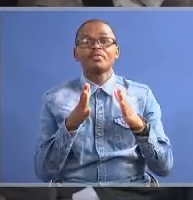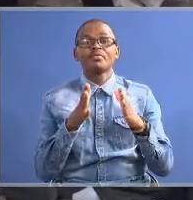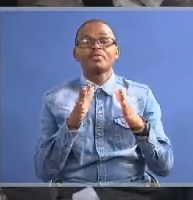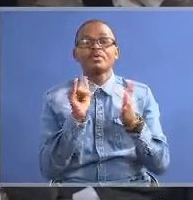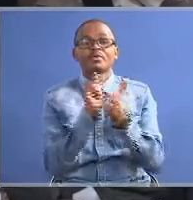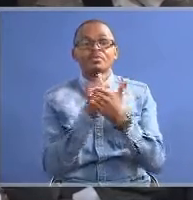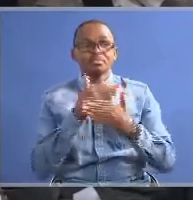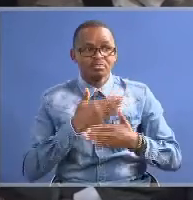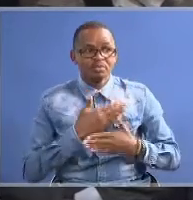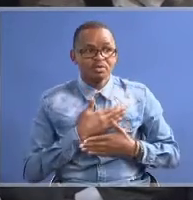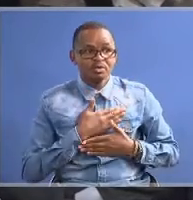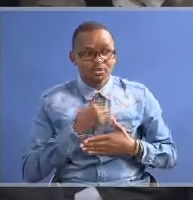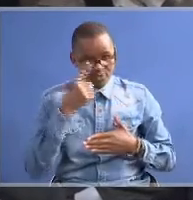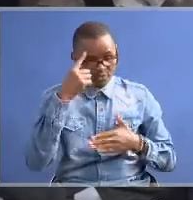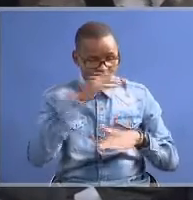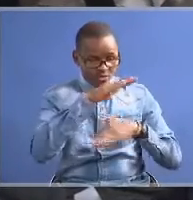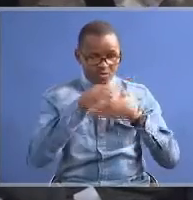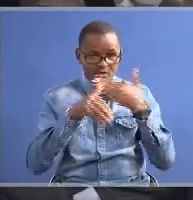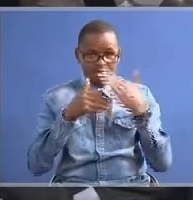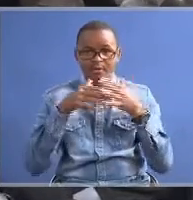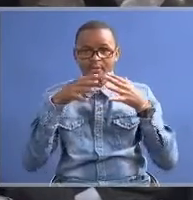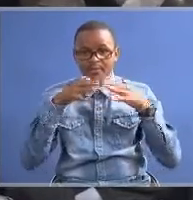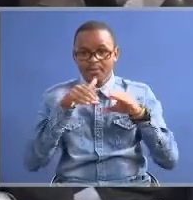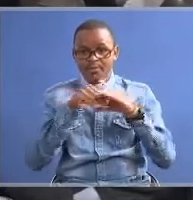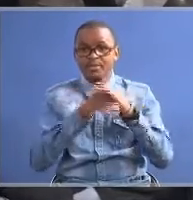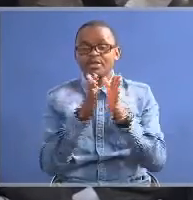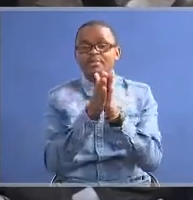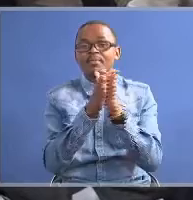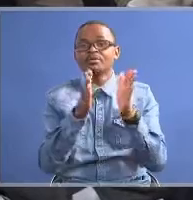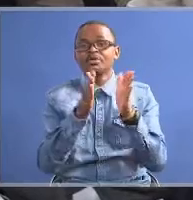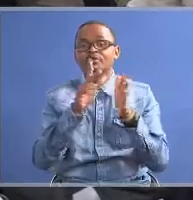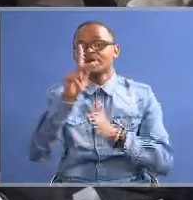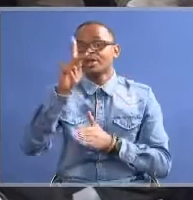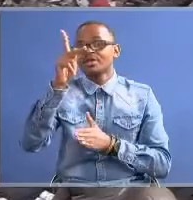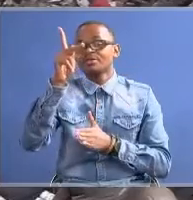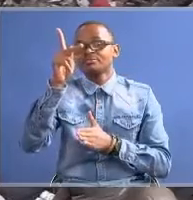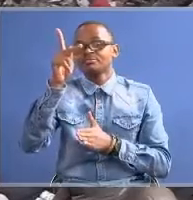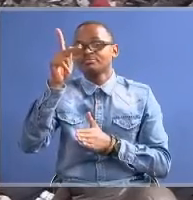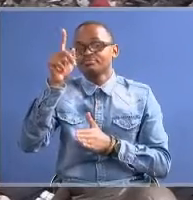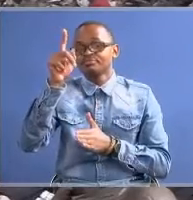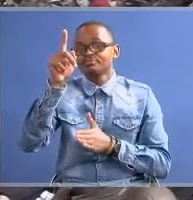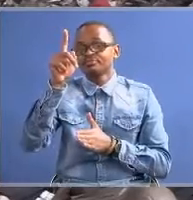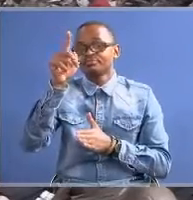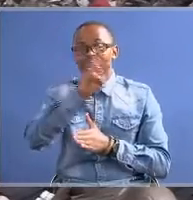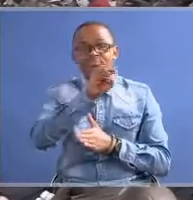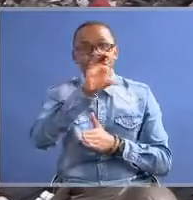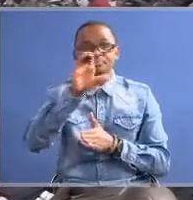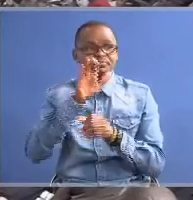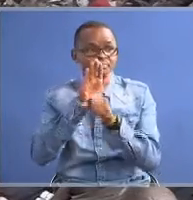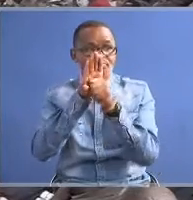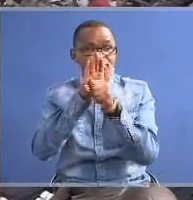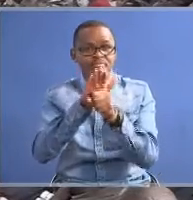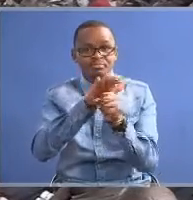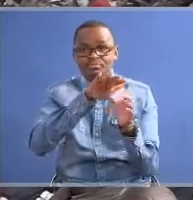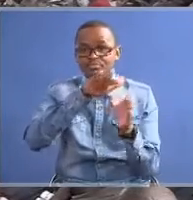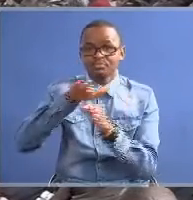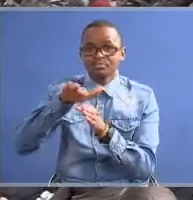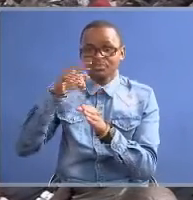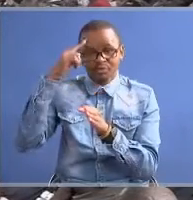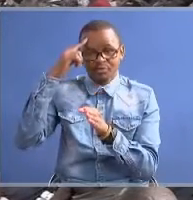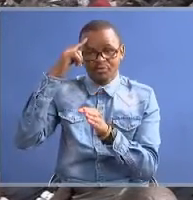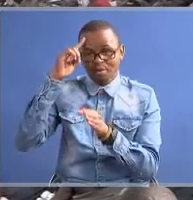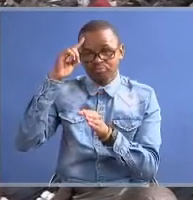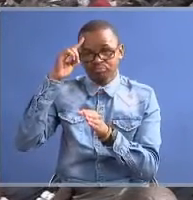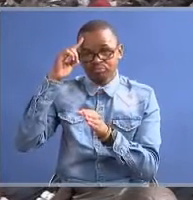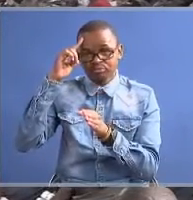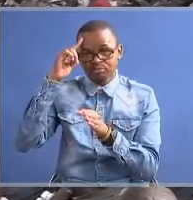Your Excellency, for every citizen of this republic to have an opportunity. The master of ceremony was forced to abandon his self-proclaimed